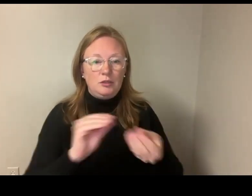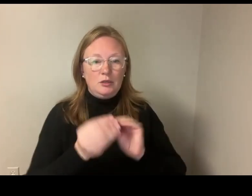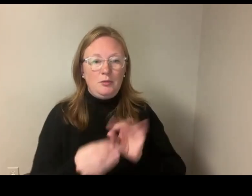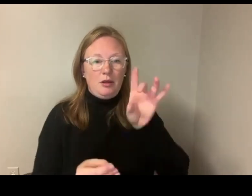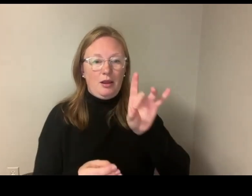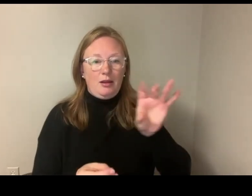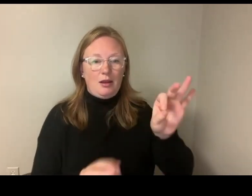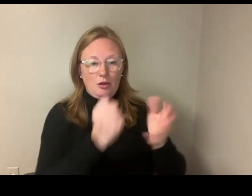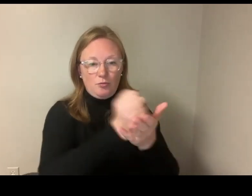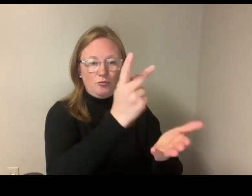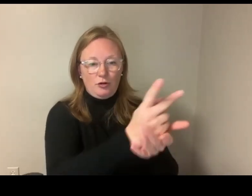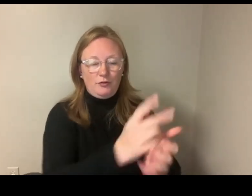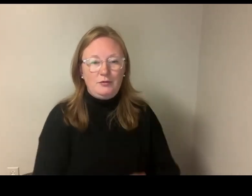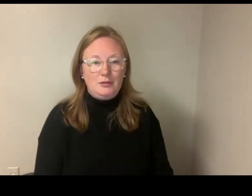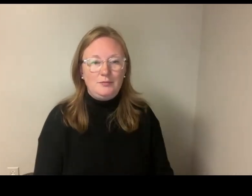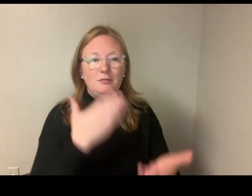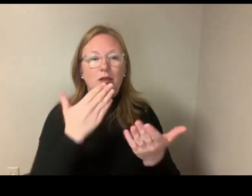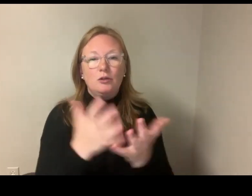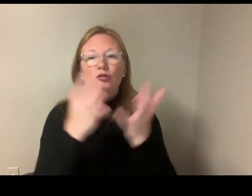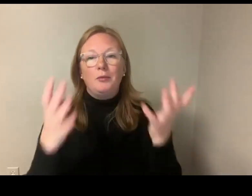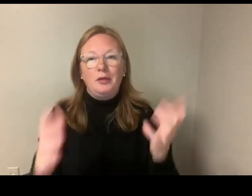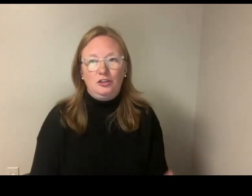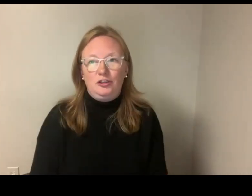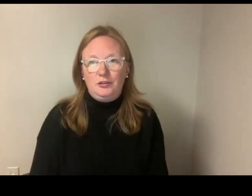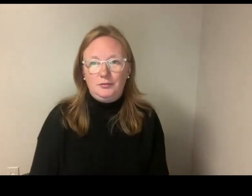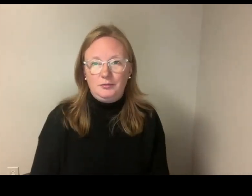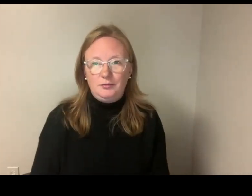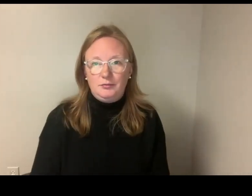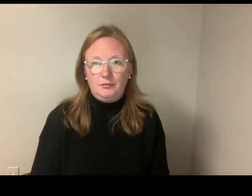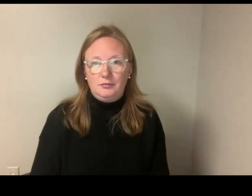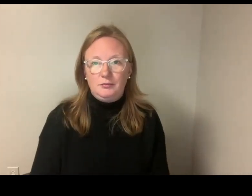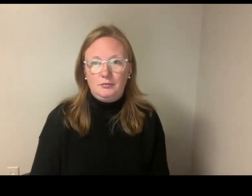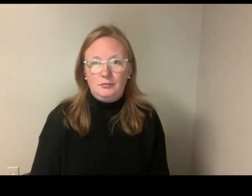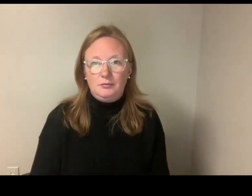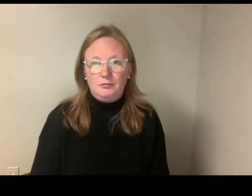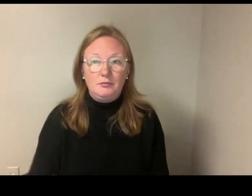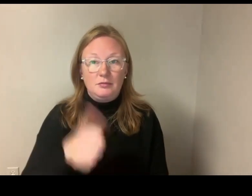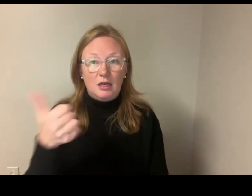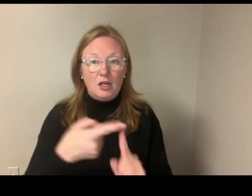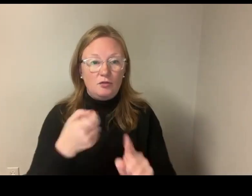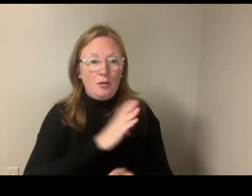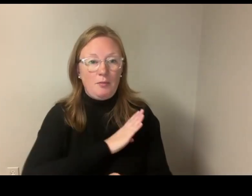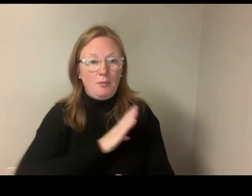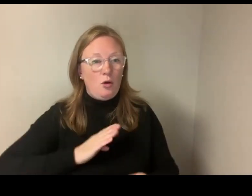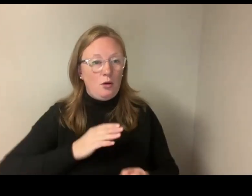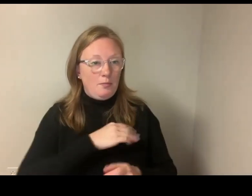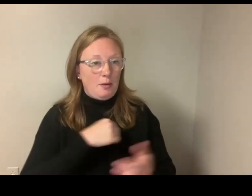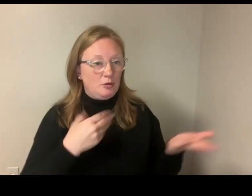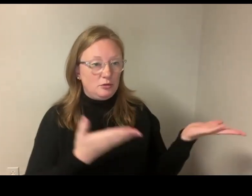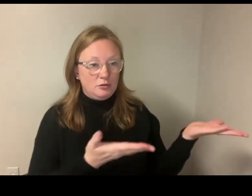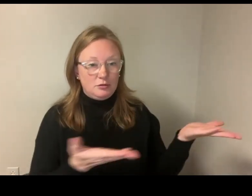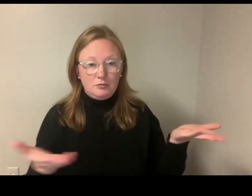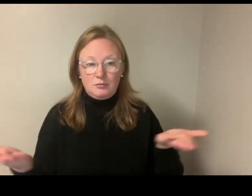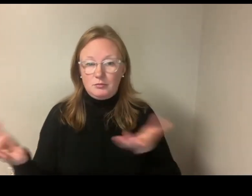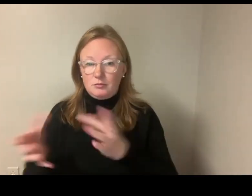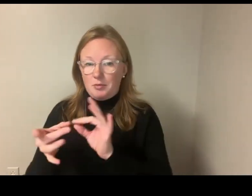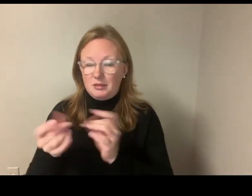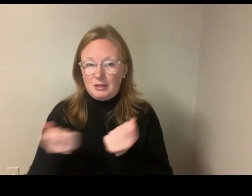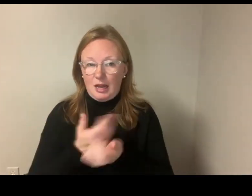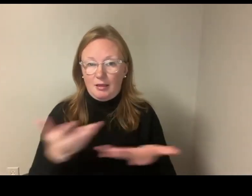is approved. Thank you very much. Is there anything further from members of the board?